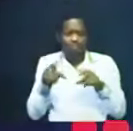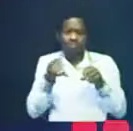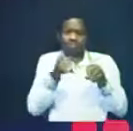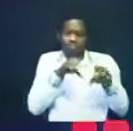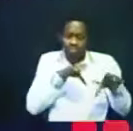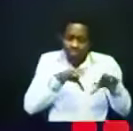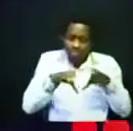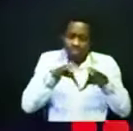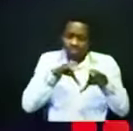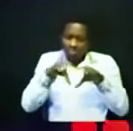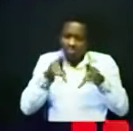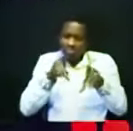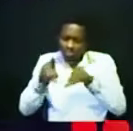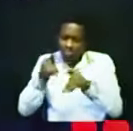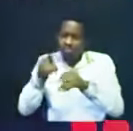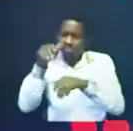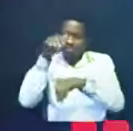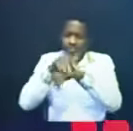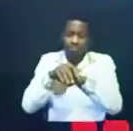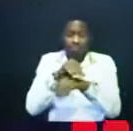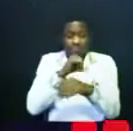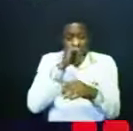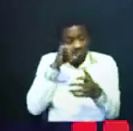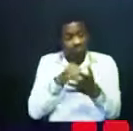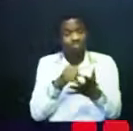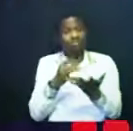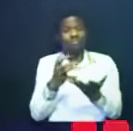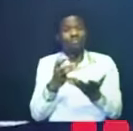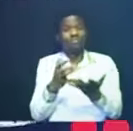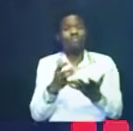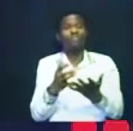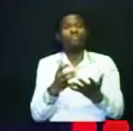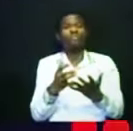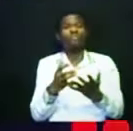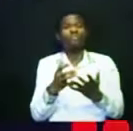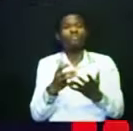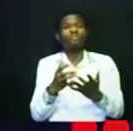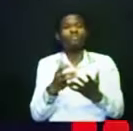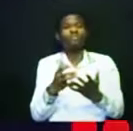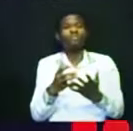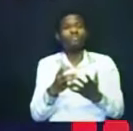Na onye otiefo yure free for ne mum odiye e jumano.